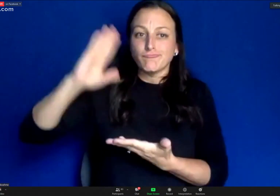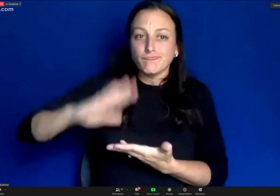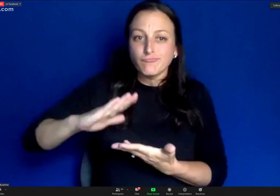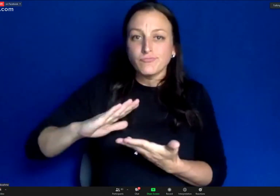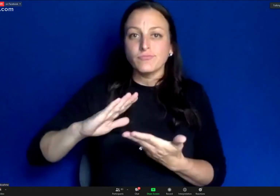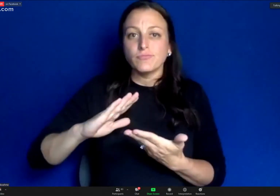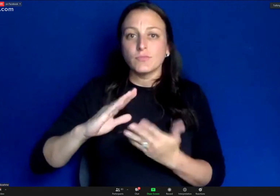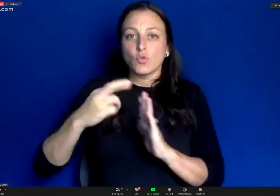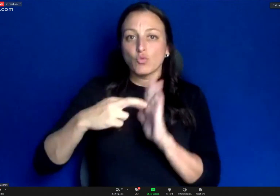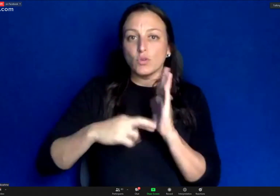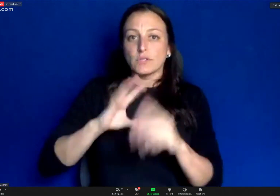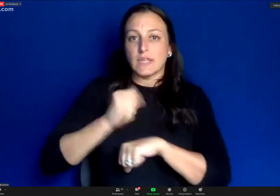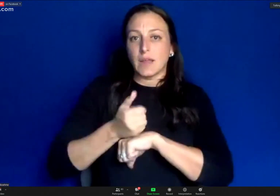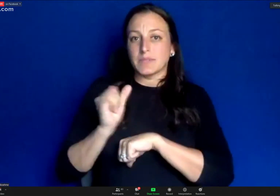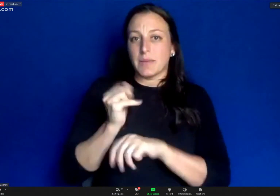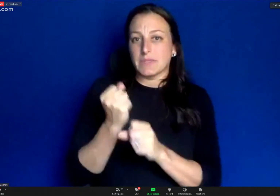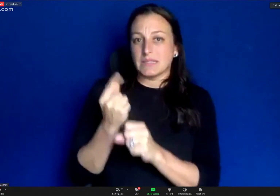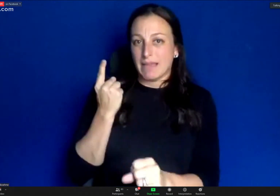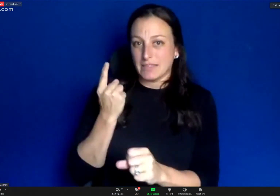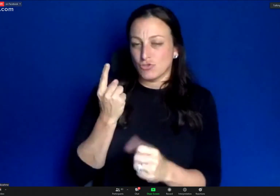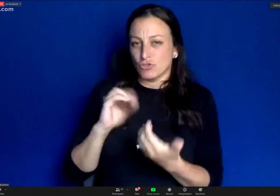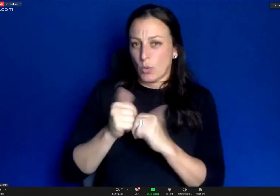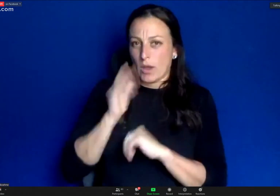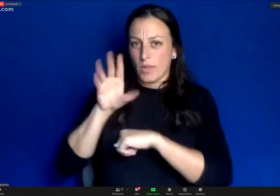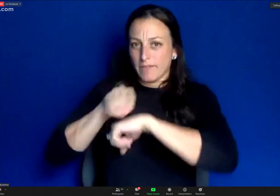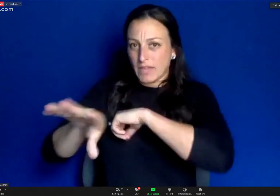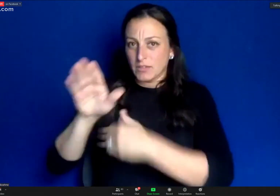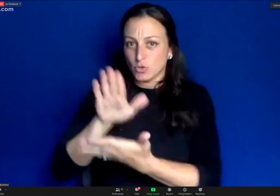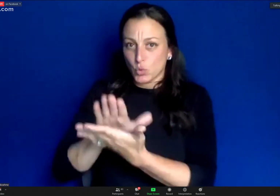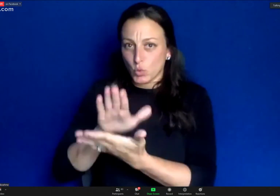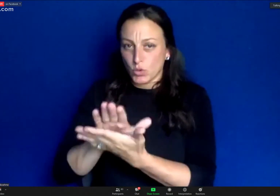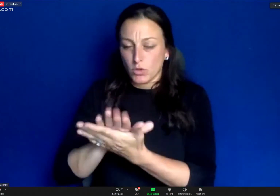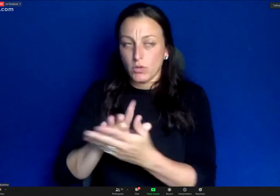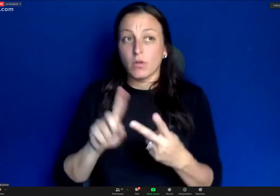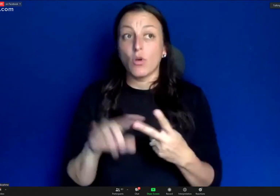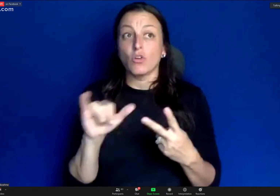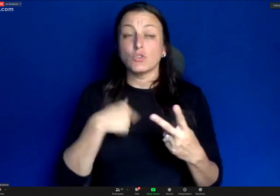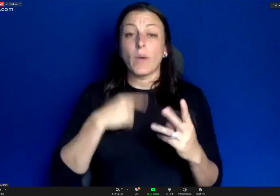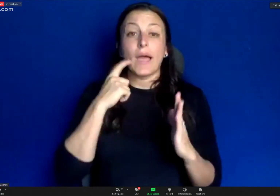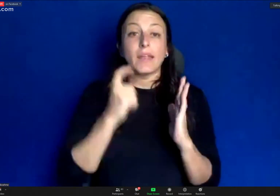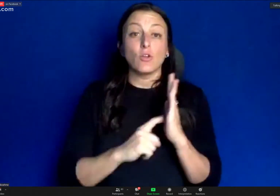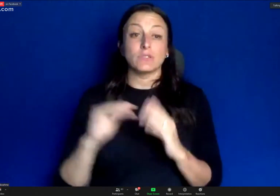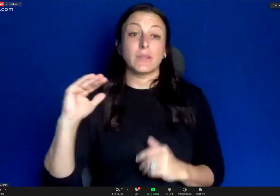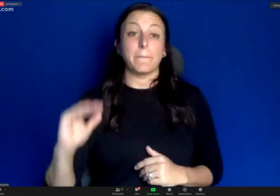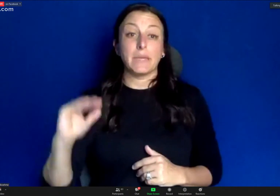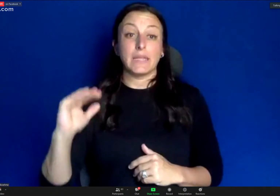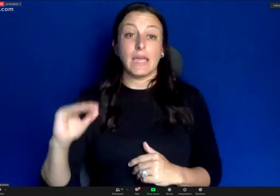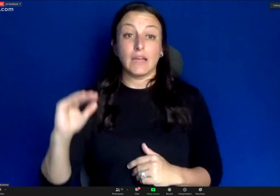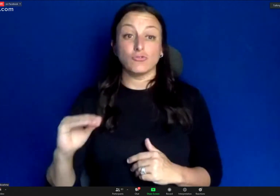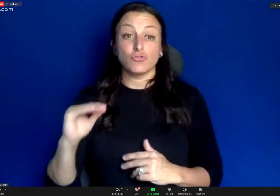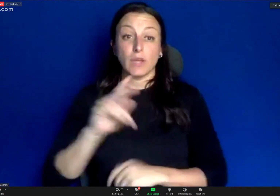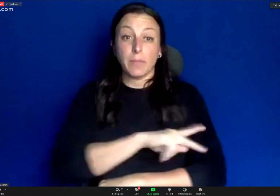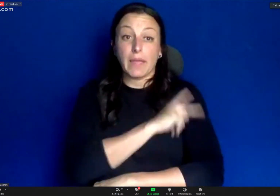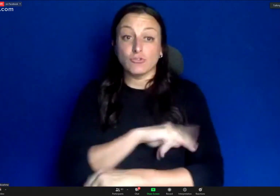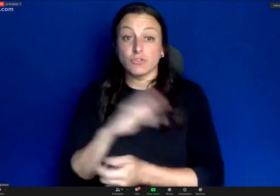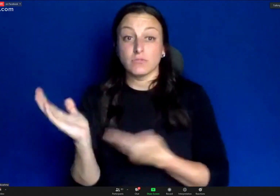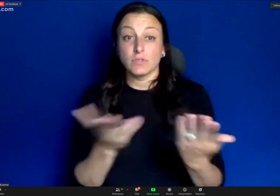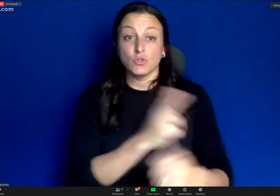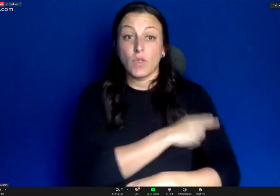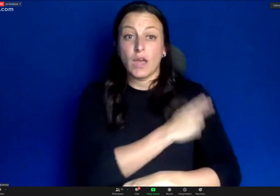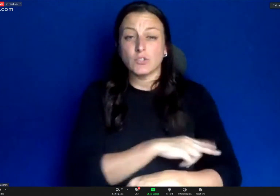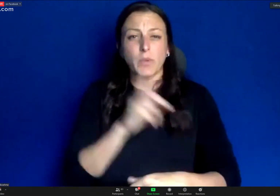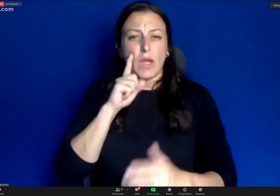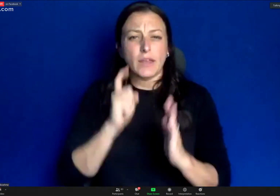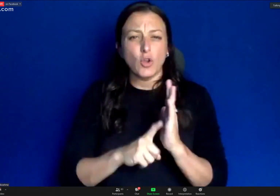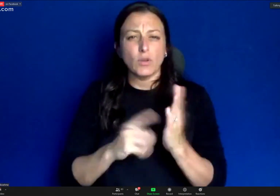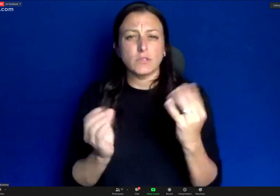we did last year? And I'm also curious, I was noticing that the numbers, the pediatric hospitalizations were also higher in the spring, and I was curious if you know what